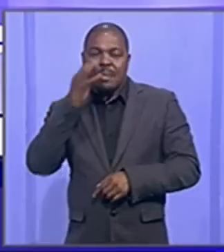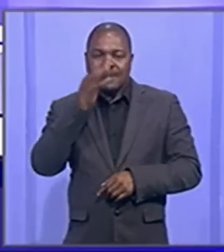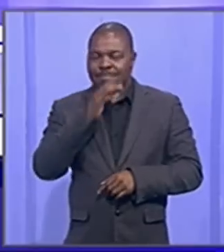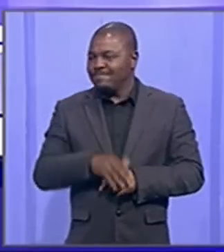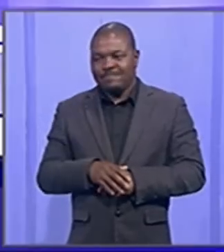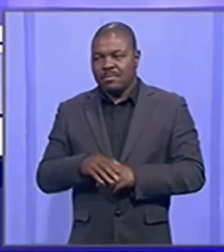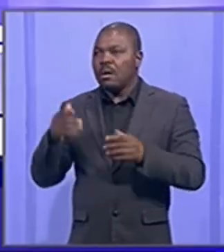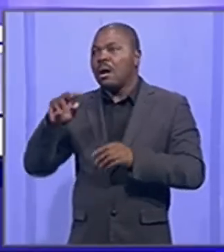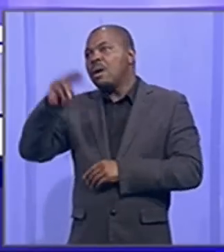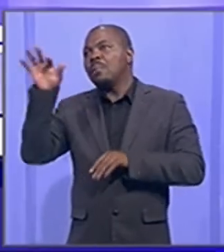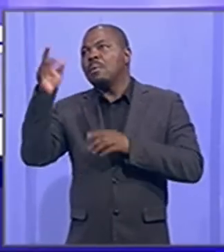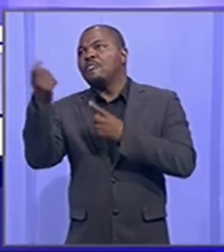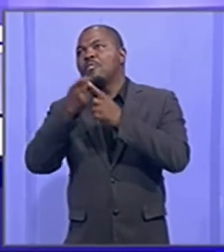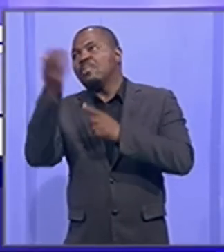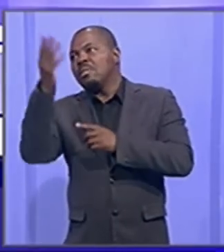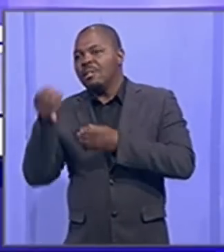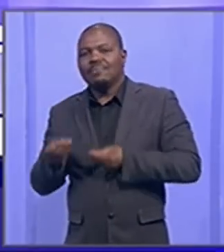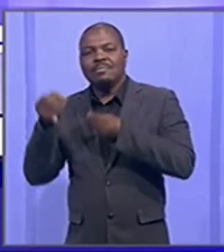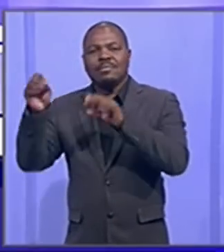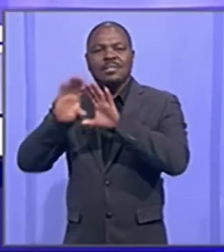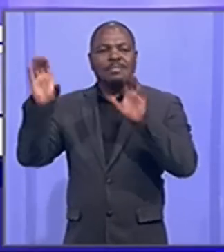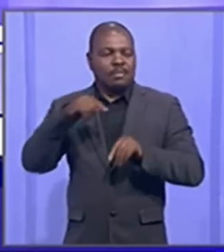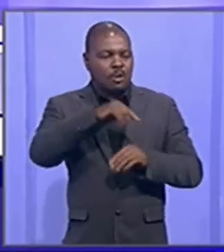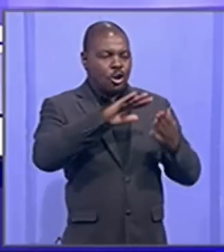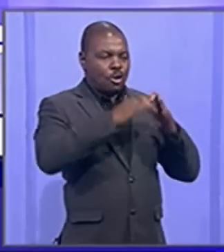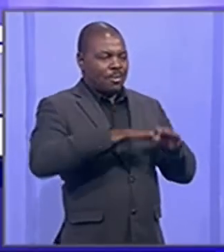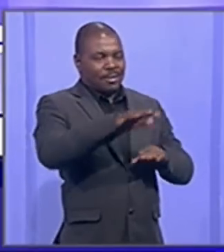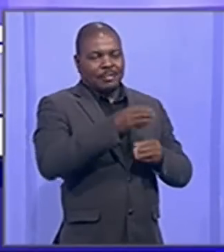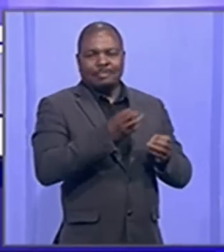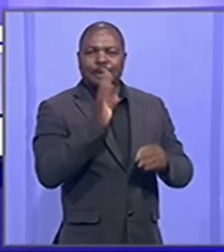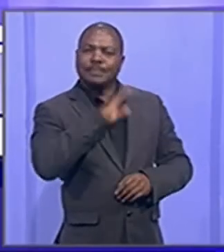e sego bana ba mobu ntle le go ela hloko badudi ba selegae.